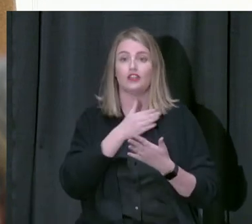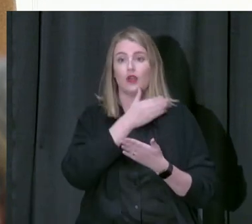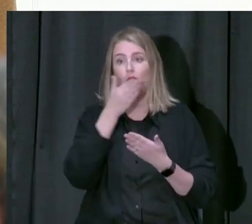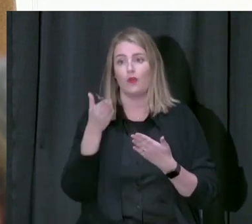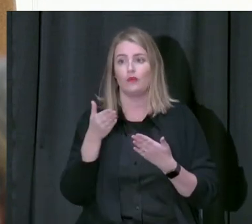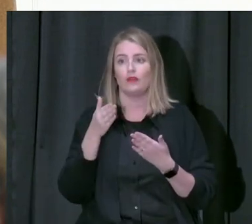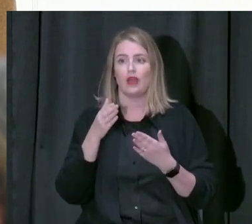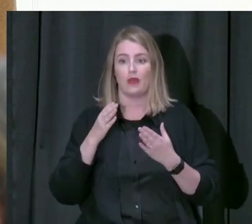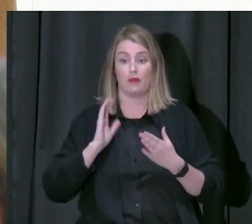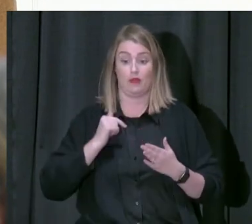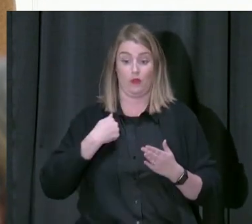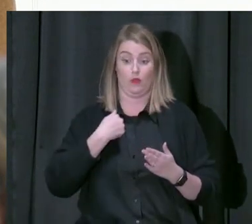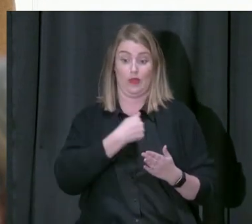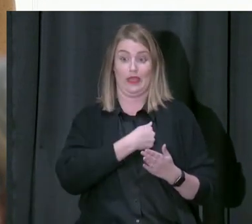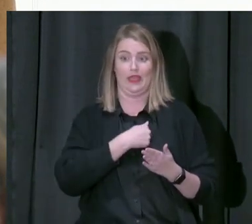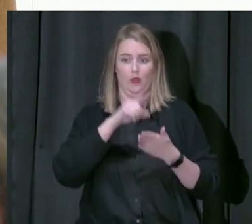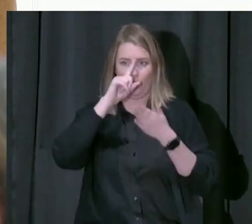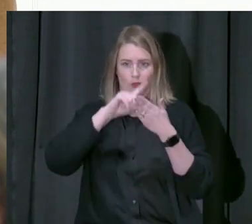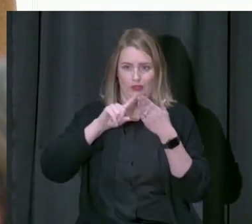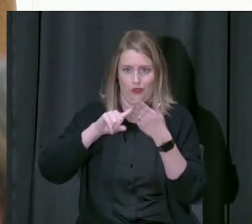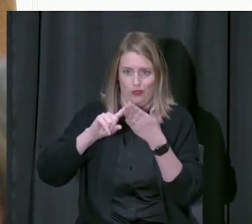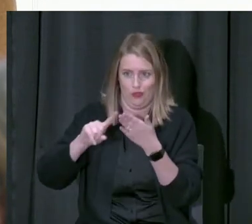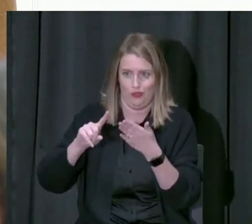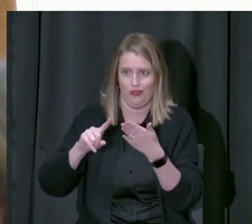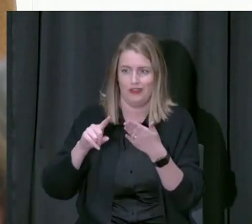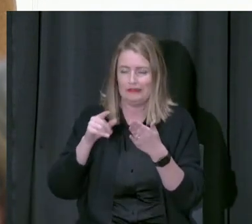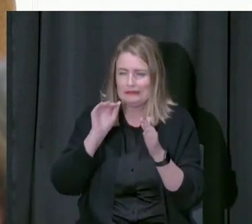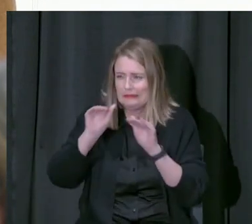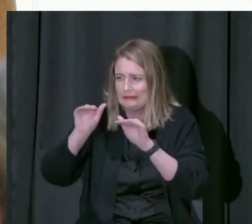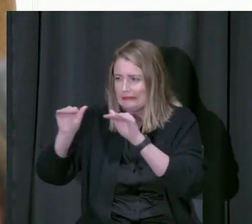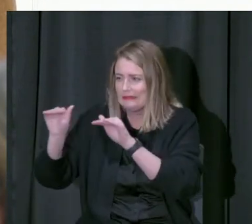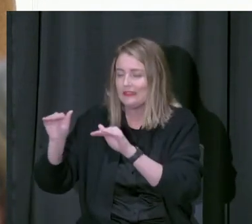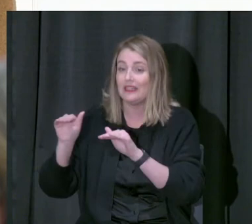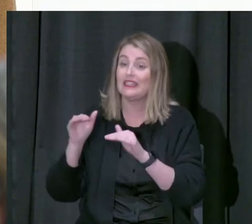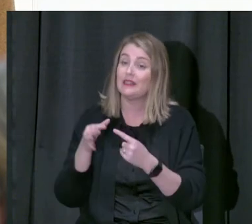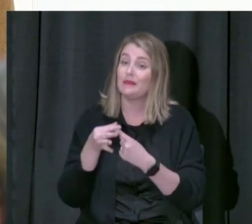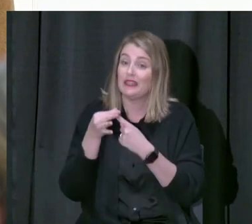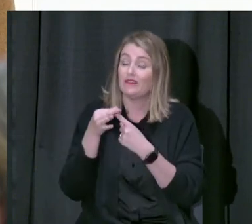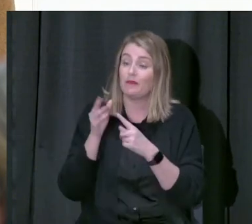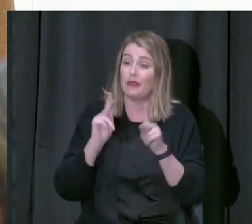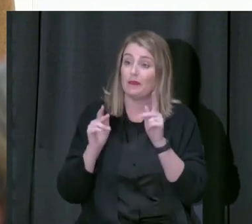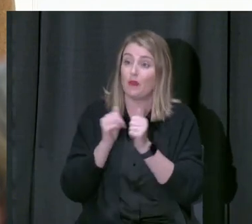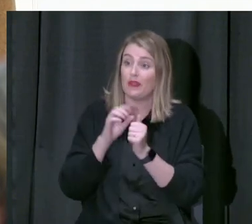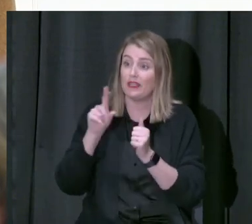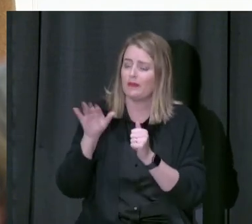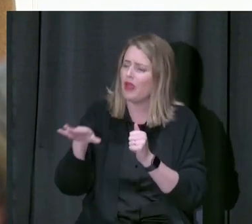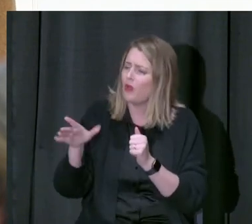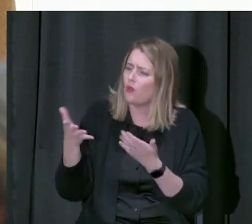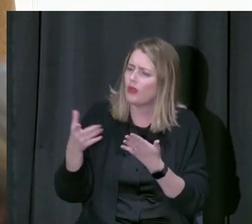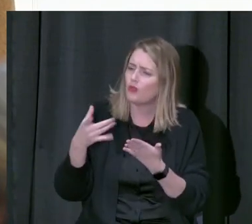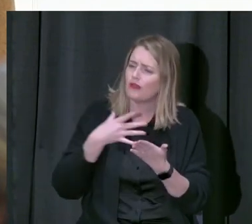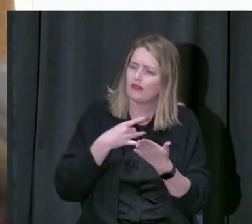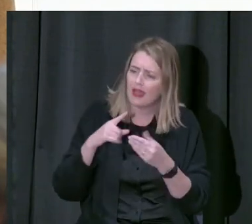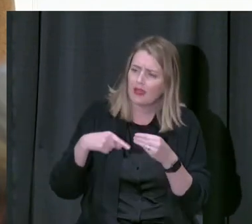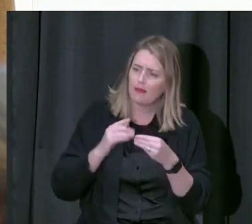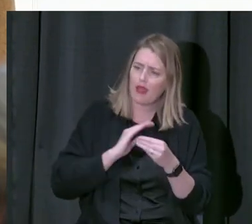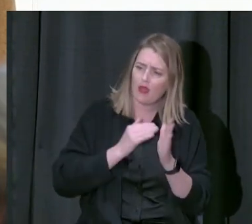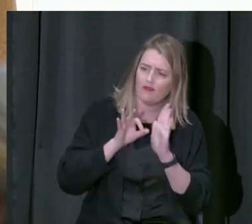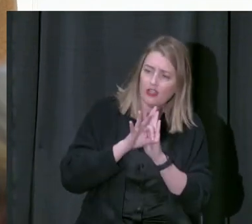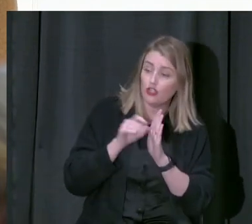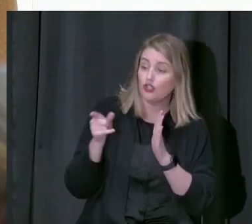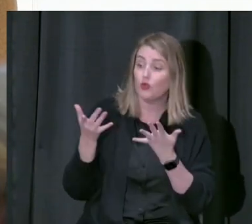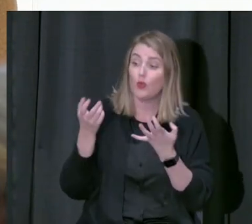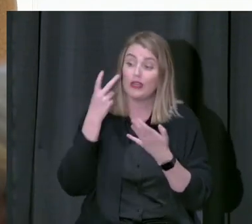research ourselves as well to ask customers with disabilities specifically what they like about our features, what they want to